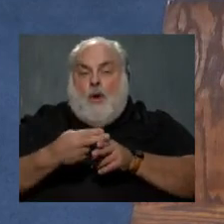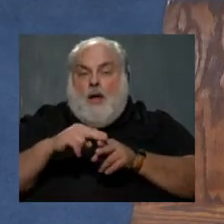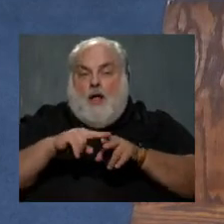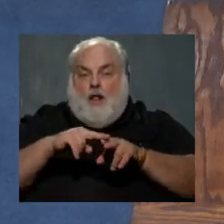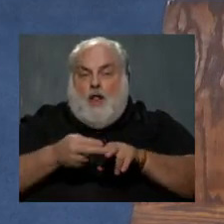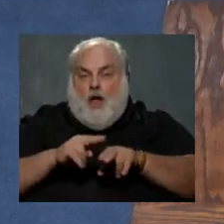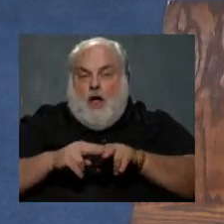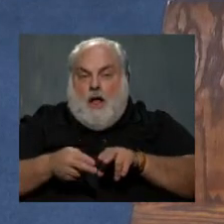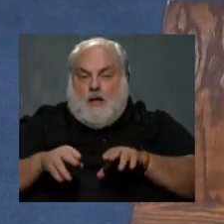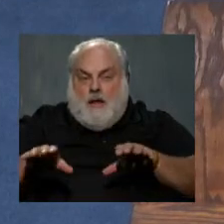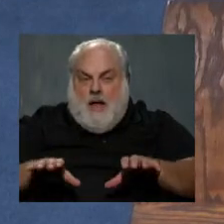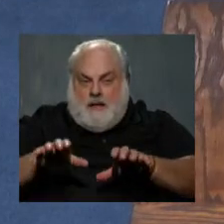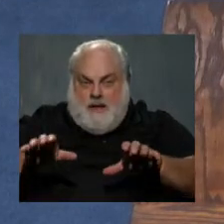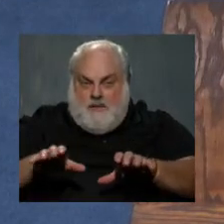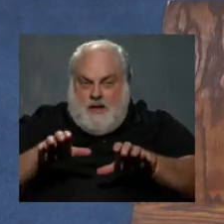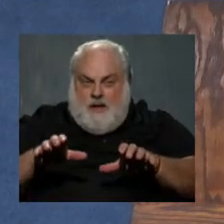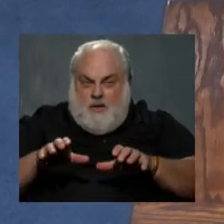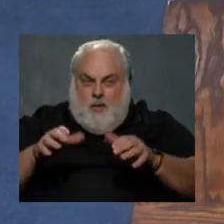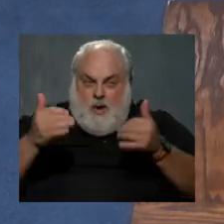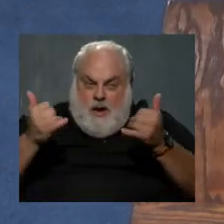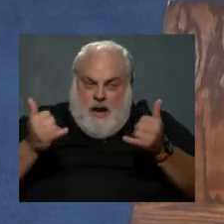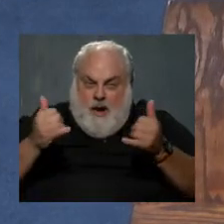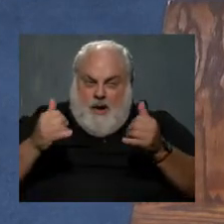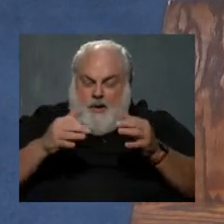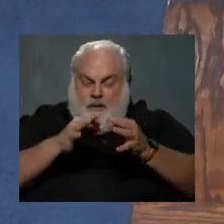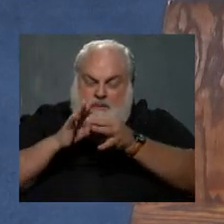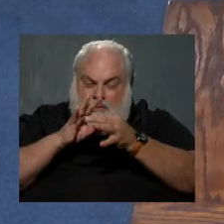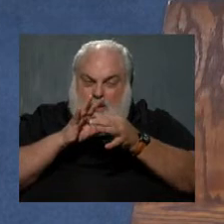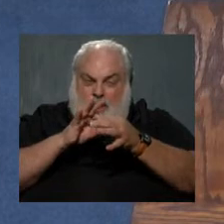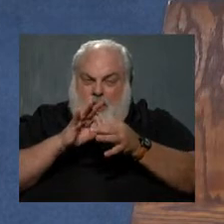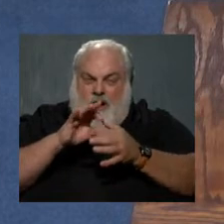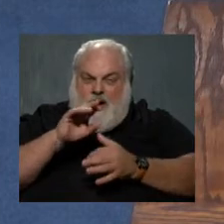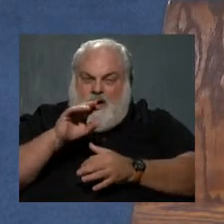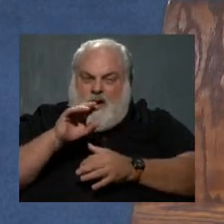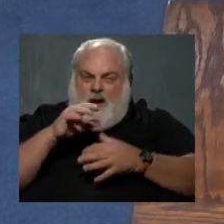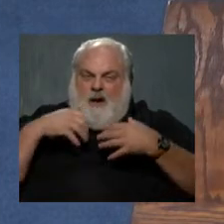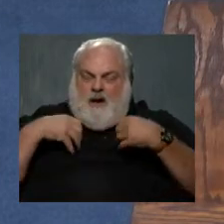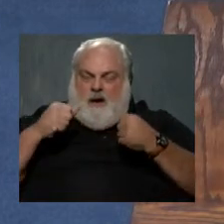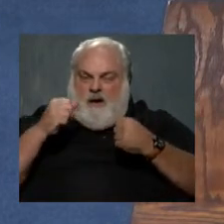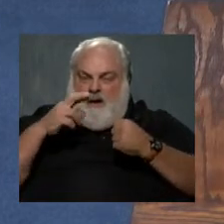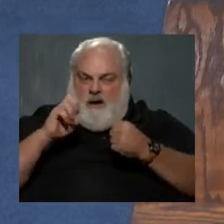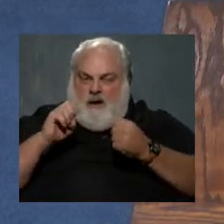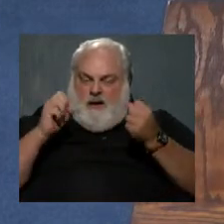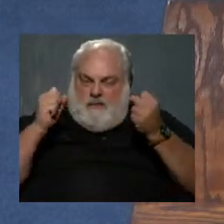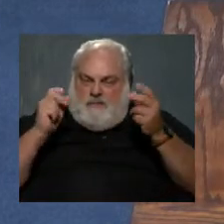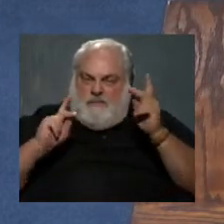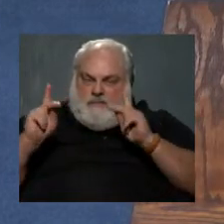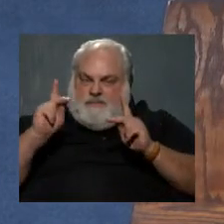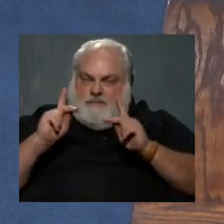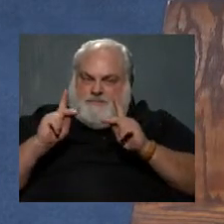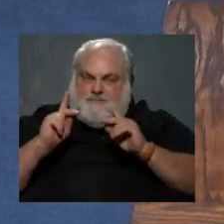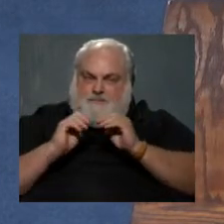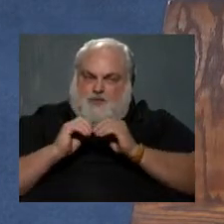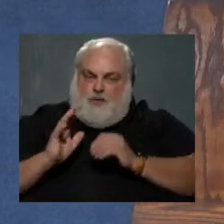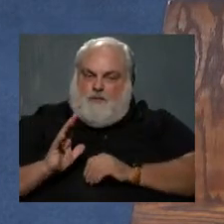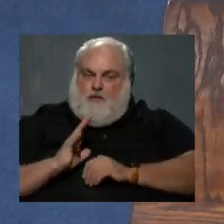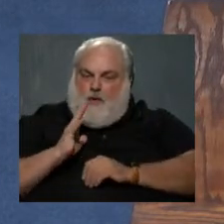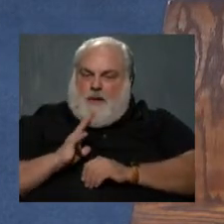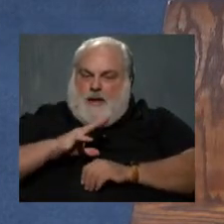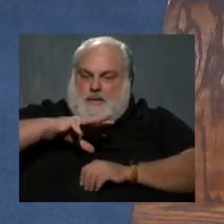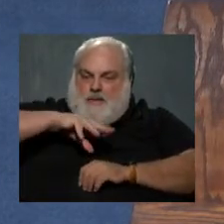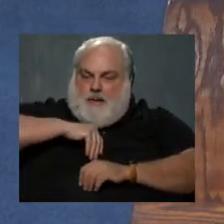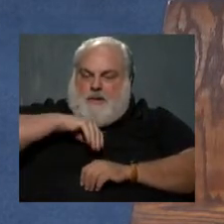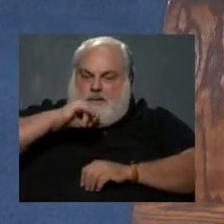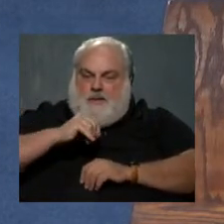programs. We're currently doing that some with United Healthcare. A lot of employers have more formally adopted